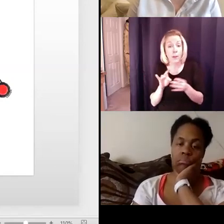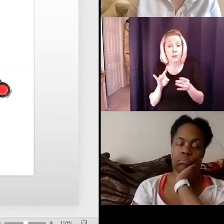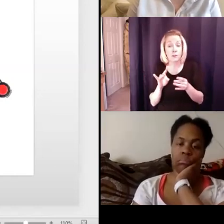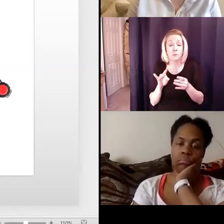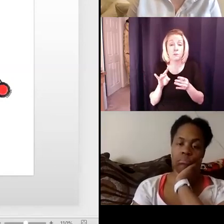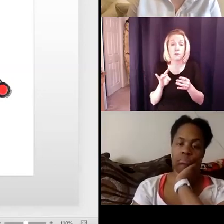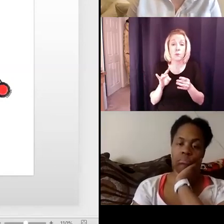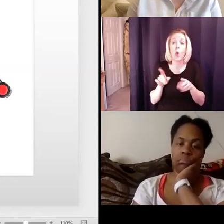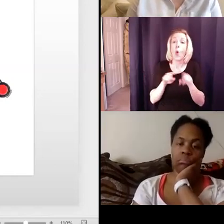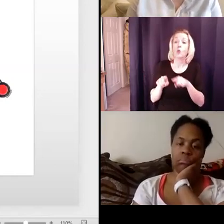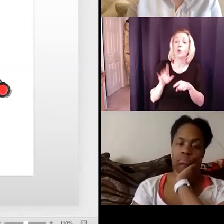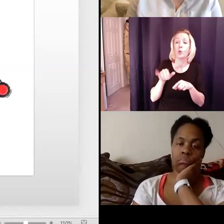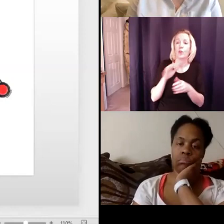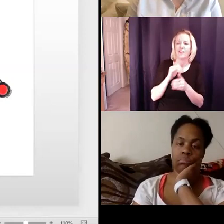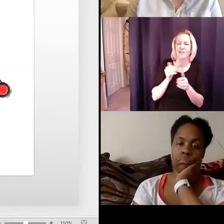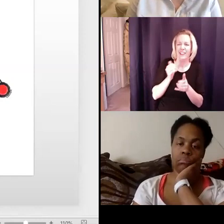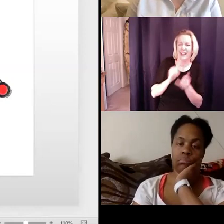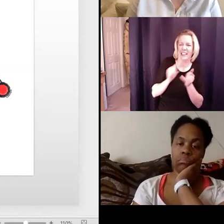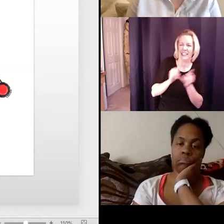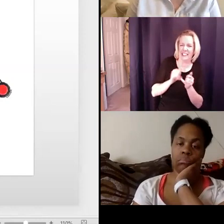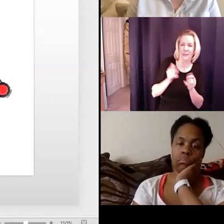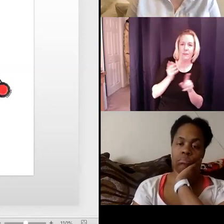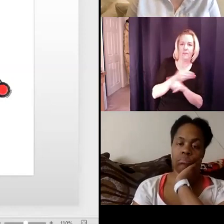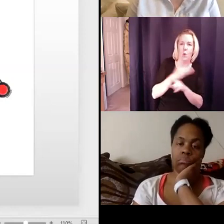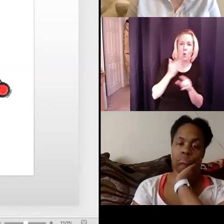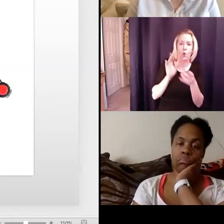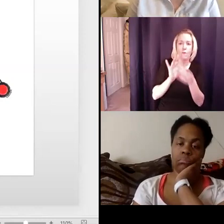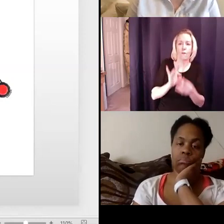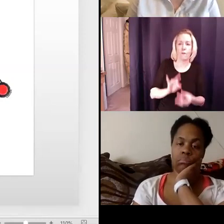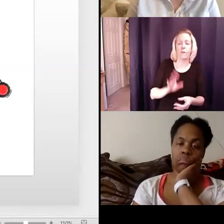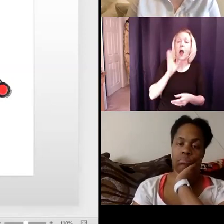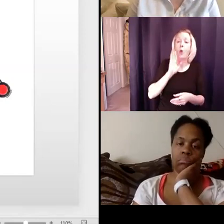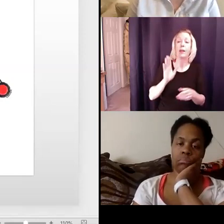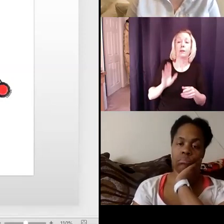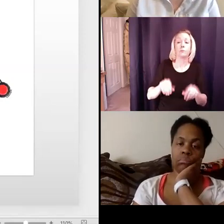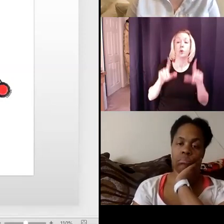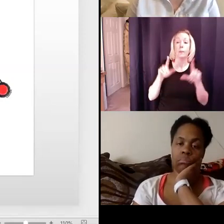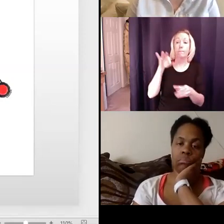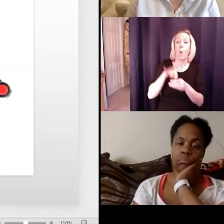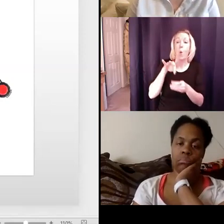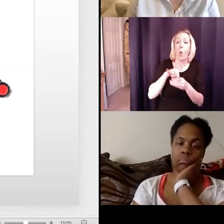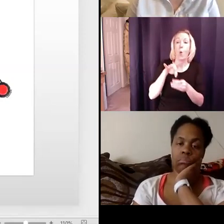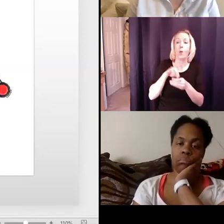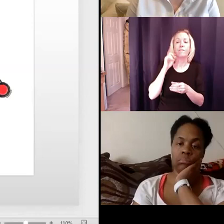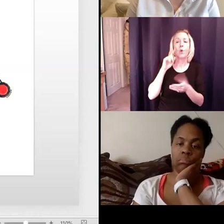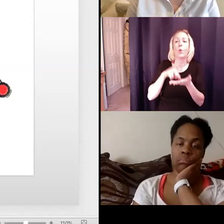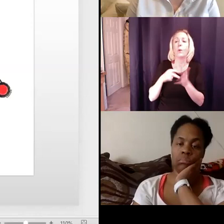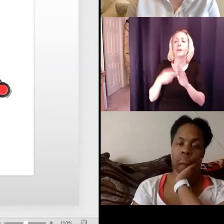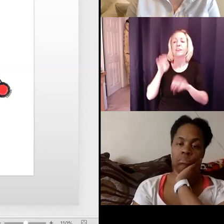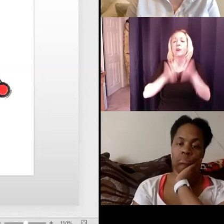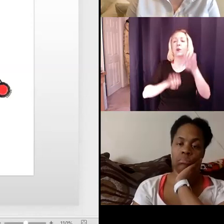am also, in the last few minutes before everybody leaves, I'm going to put up a poll, because we have to do evaluations